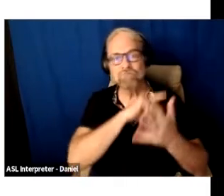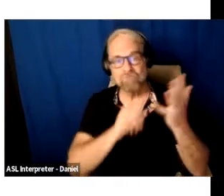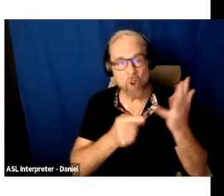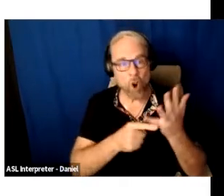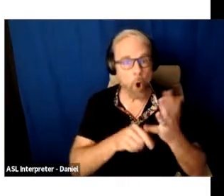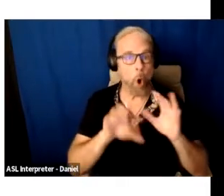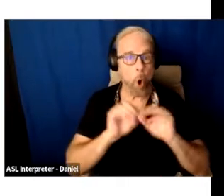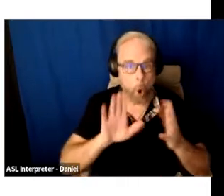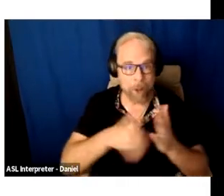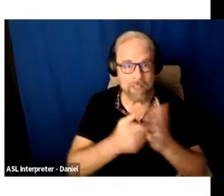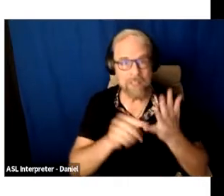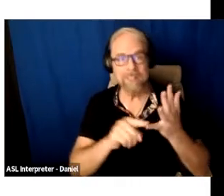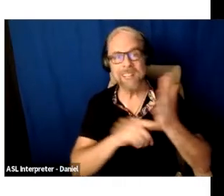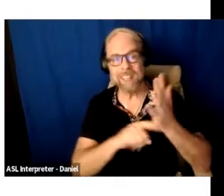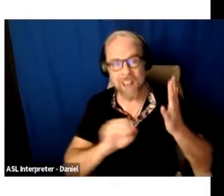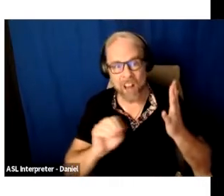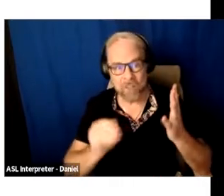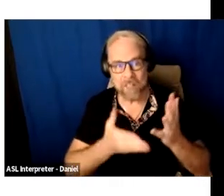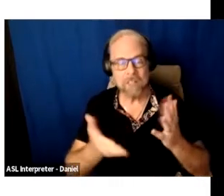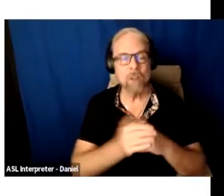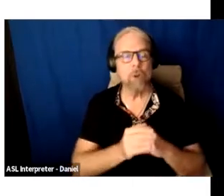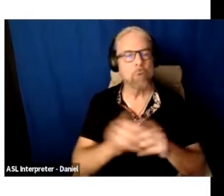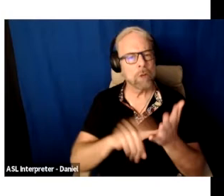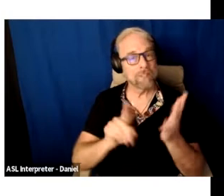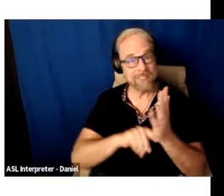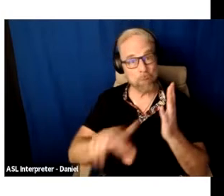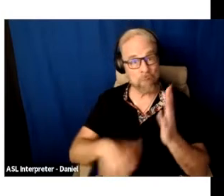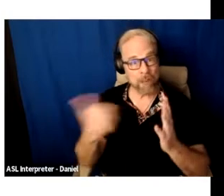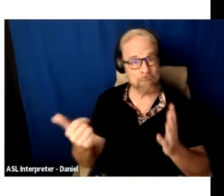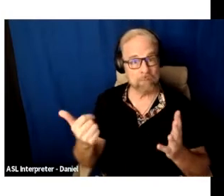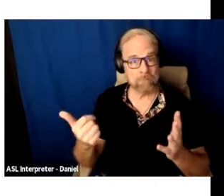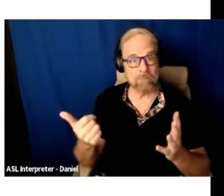none of these, or something else entirely.